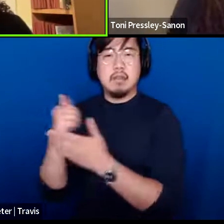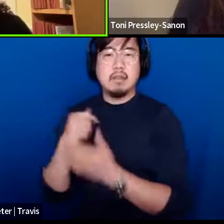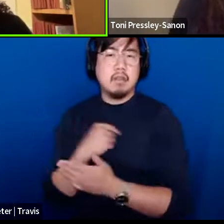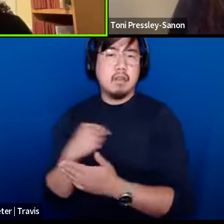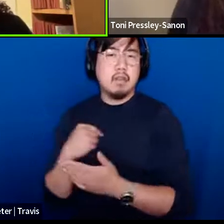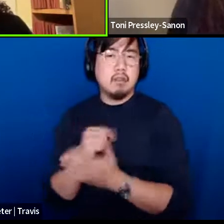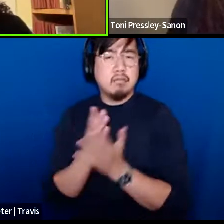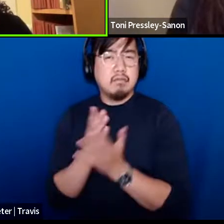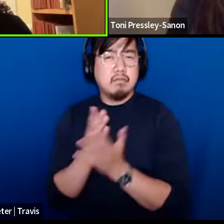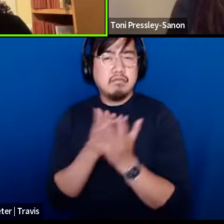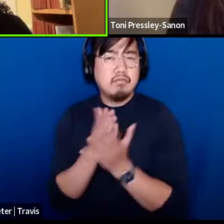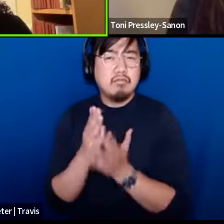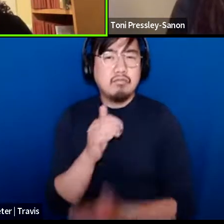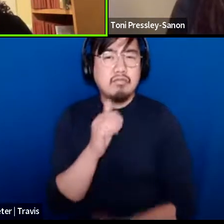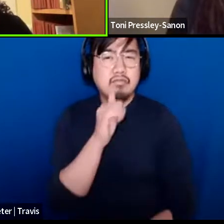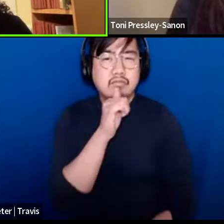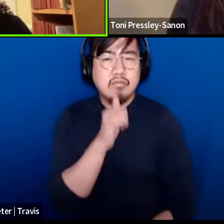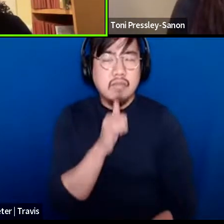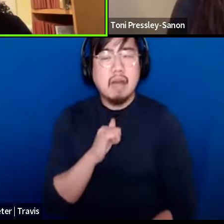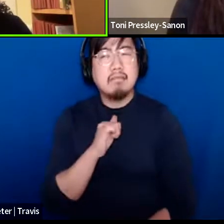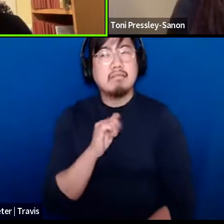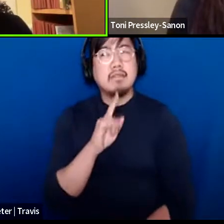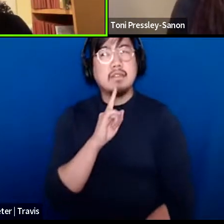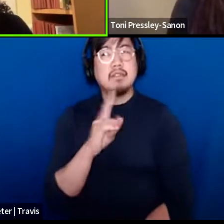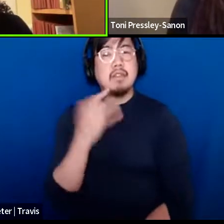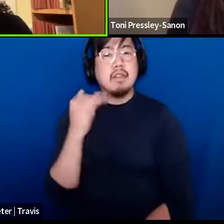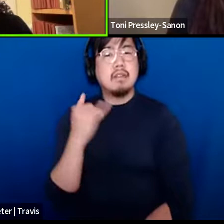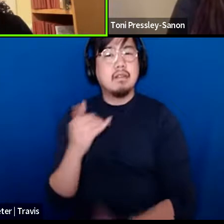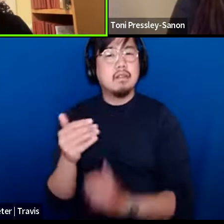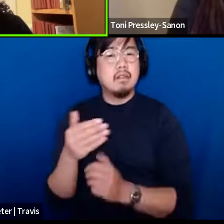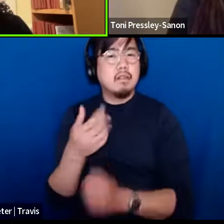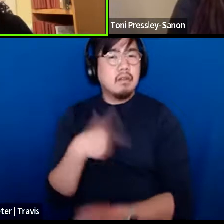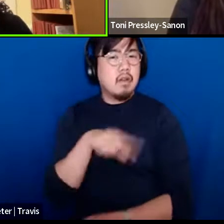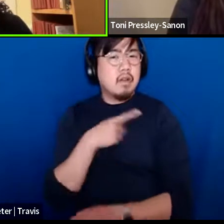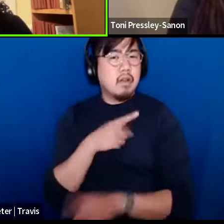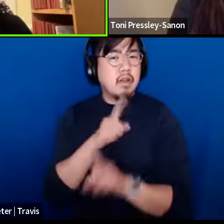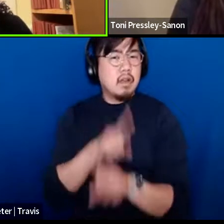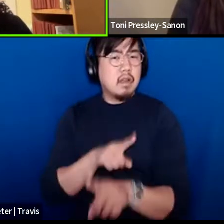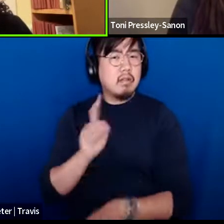I'm qualified to answer that question as much as it is so